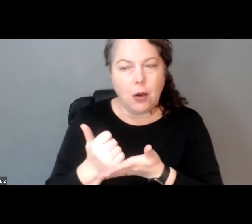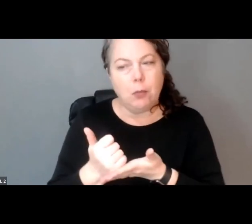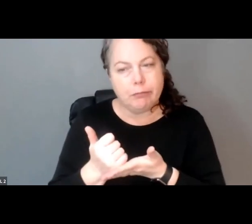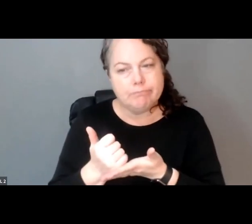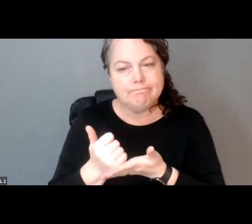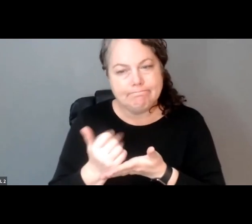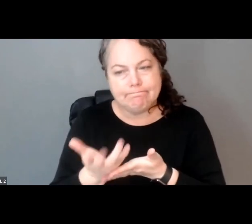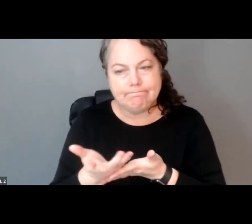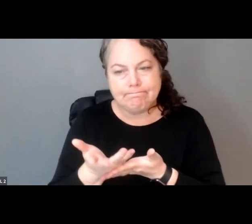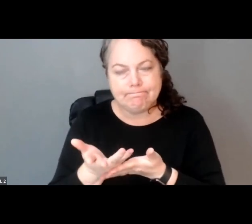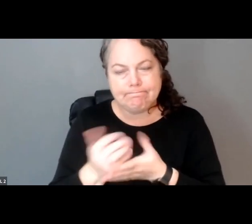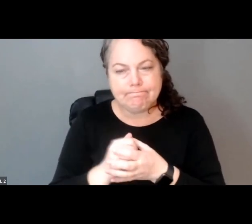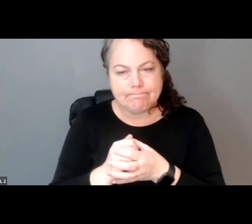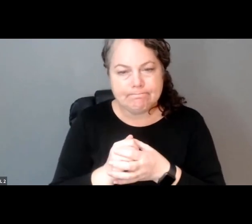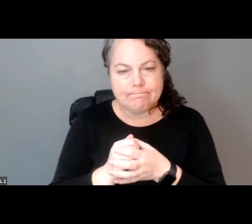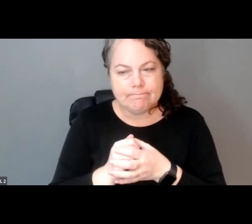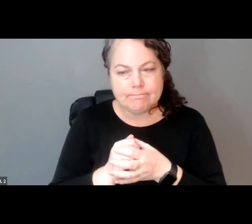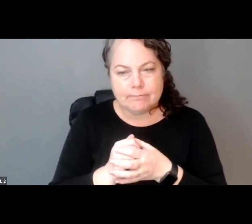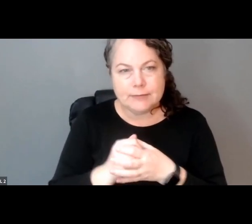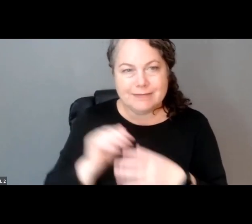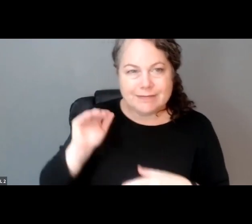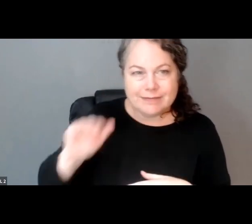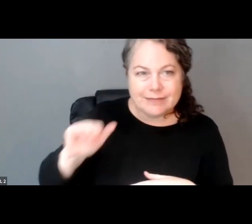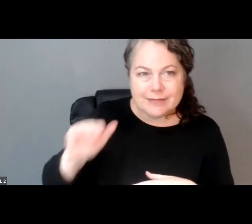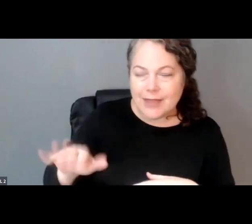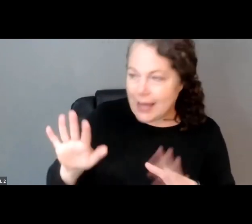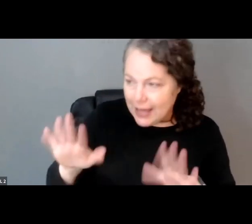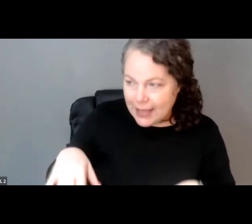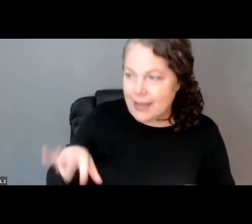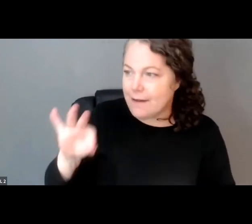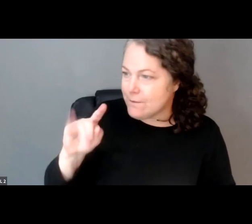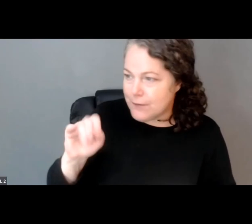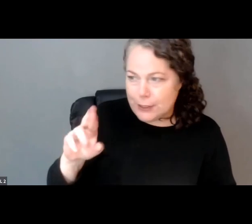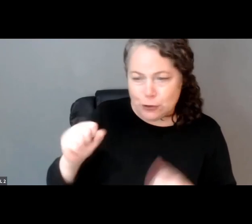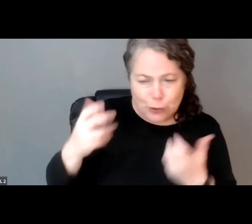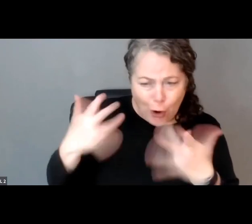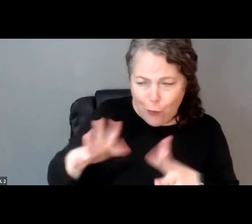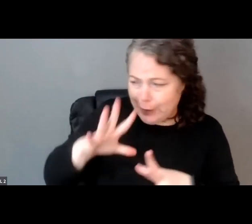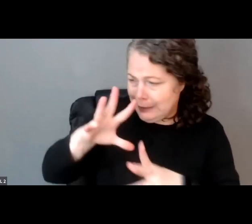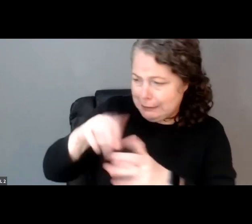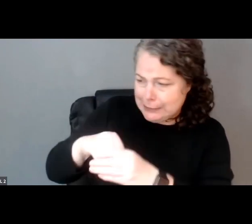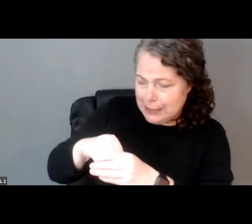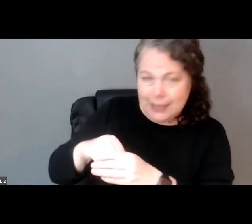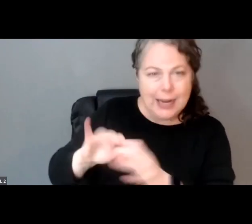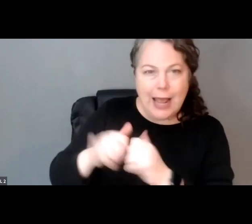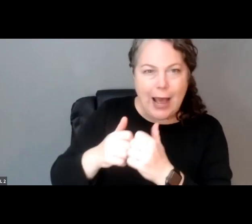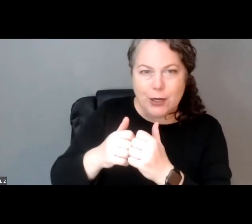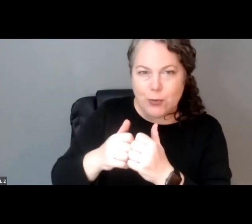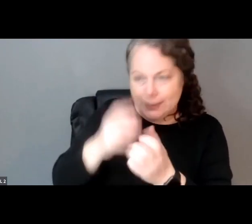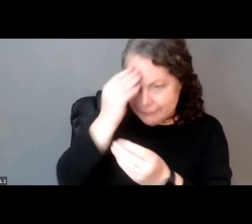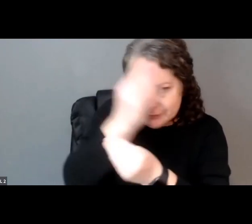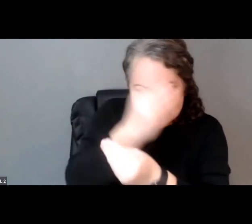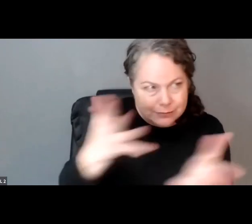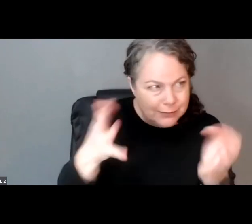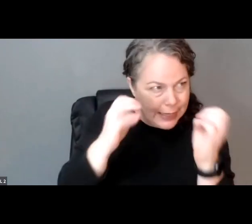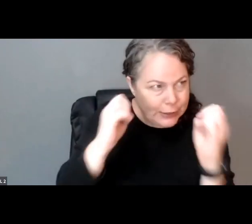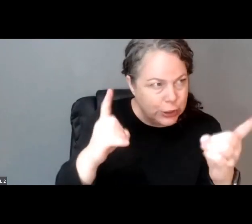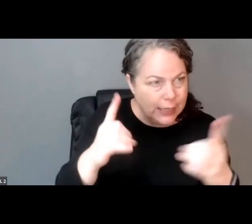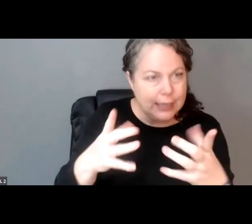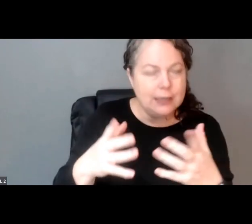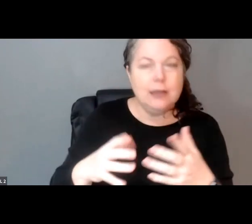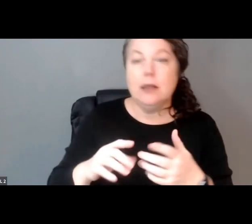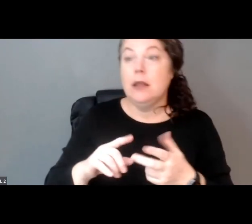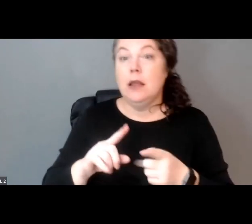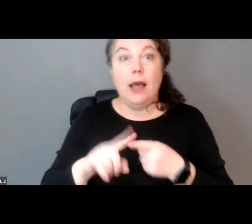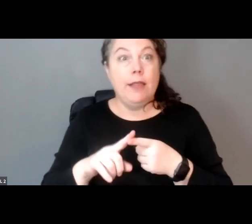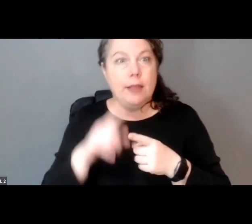of the fact that these features are built in? How can we work with the research community to